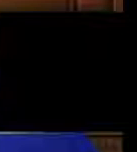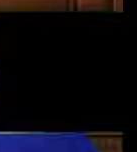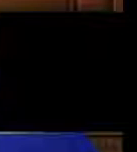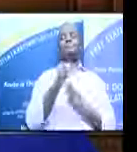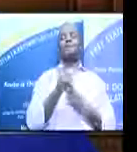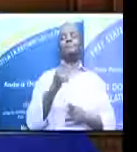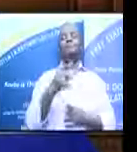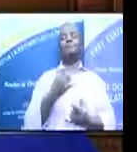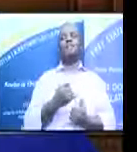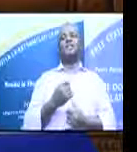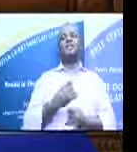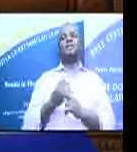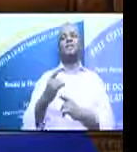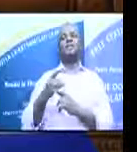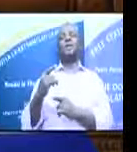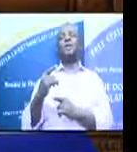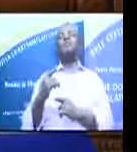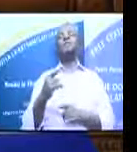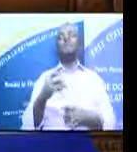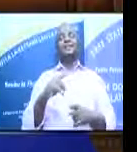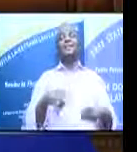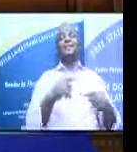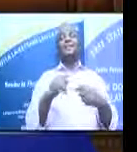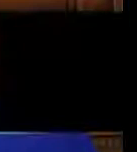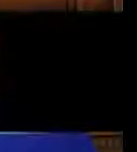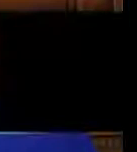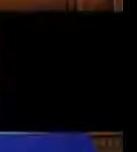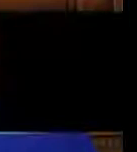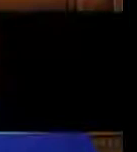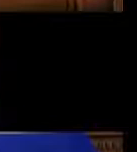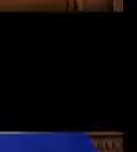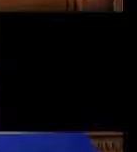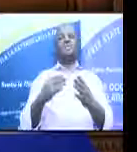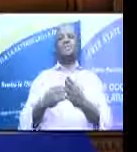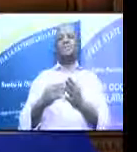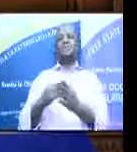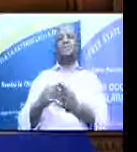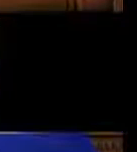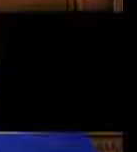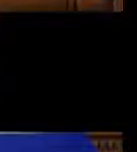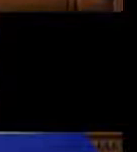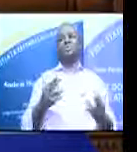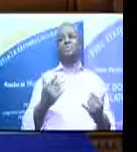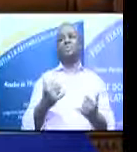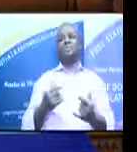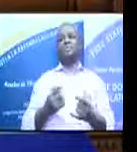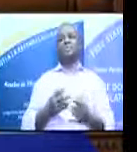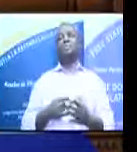many challenges that include language barrier and lack of necessities due to the inhumane